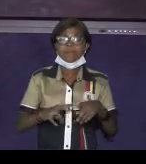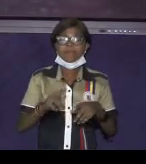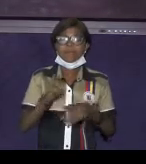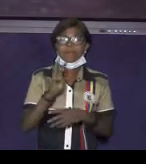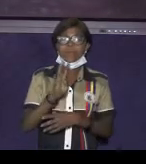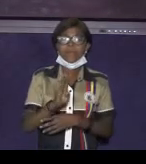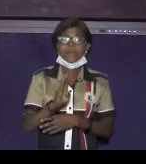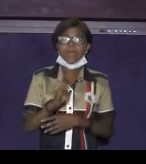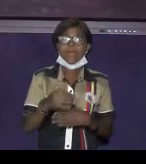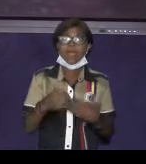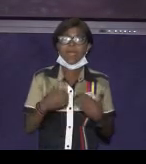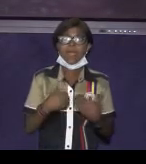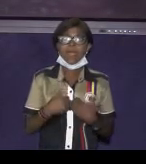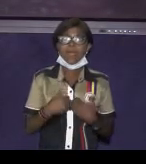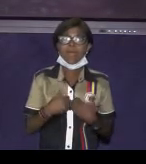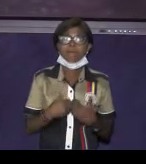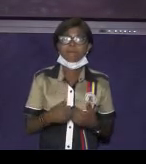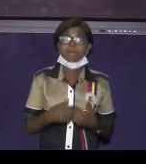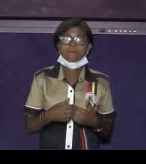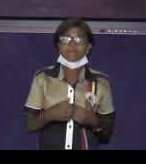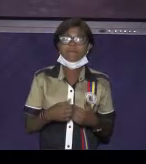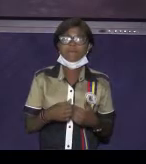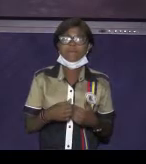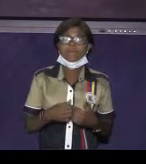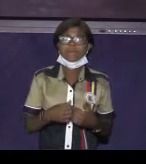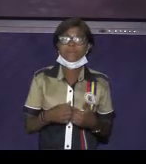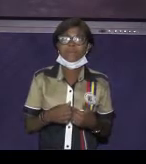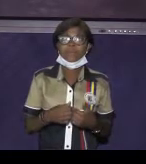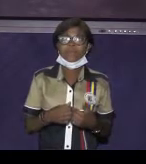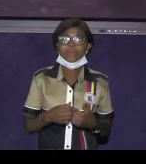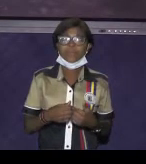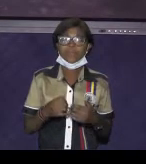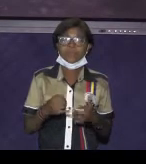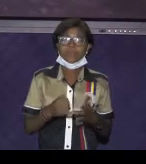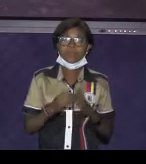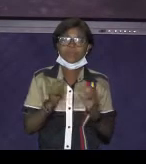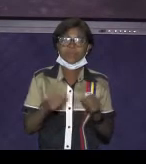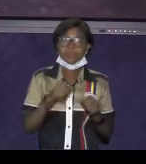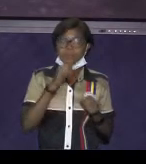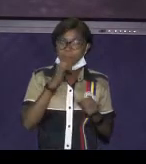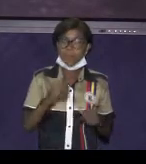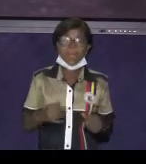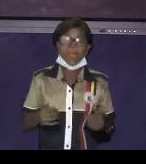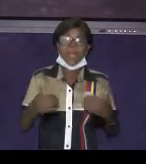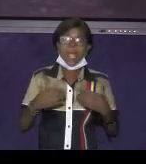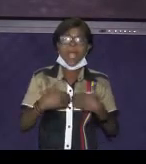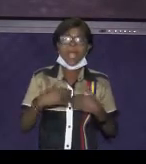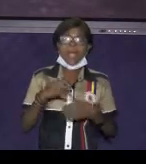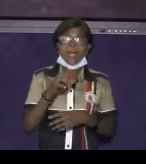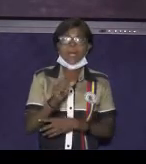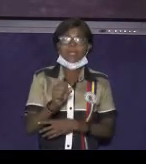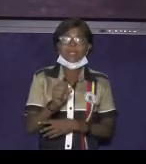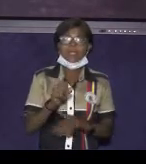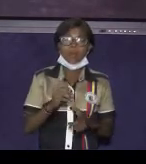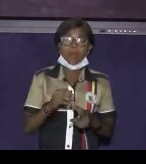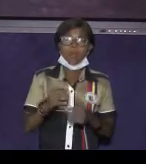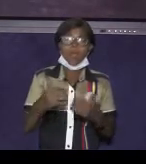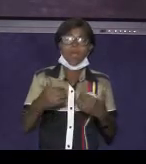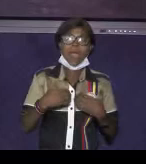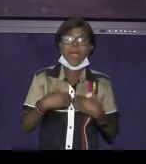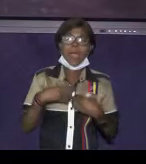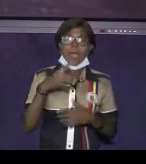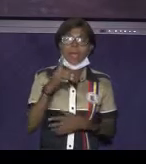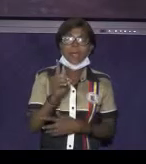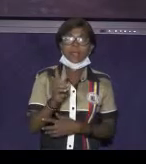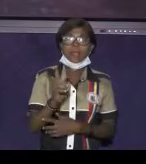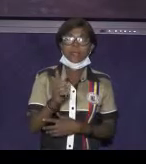Then have, H-A-V-E, have. It could be as, it could be add, have. That's another